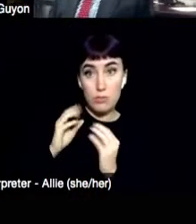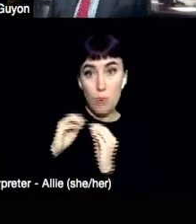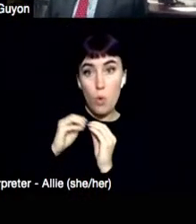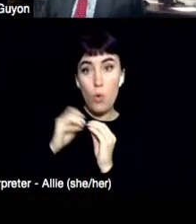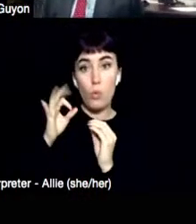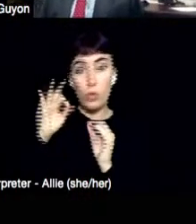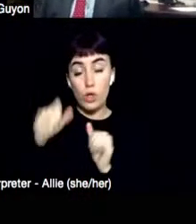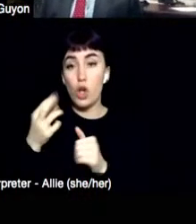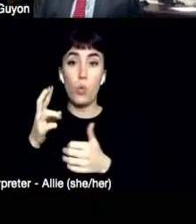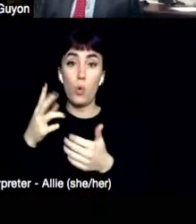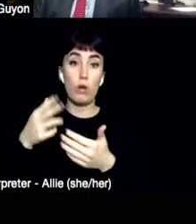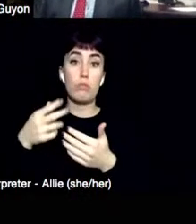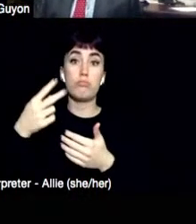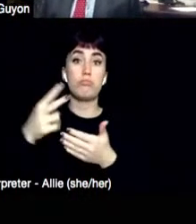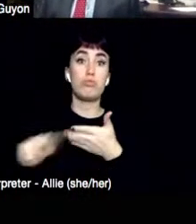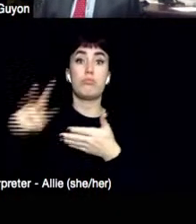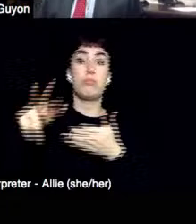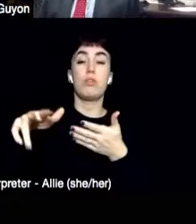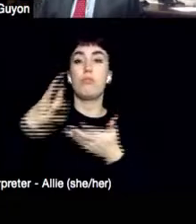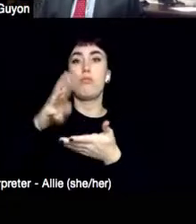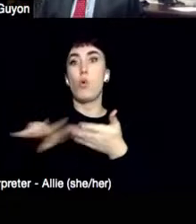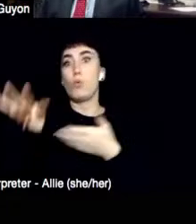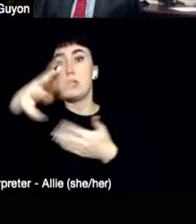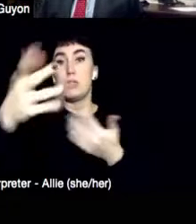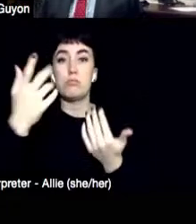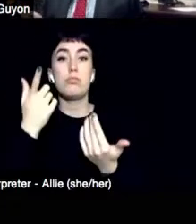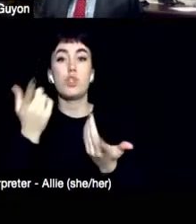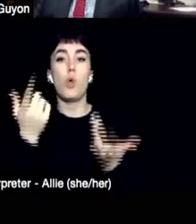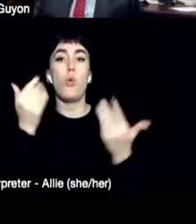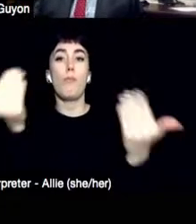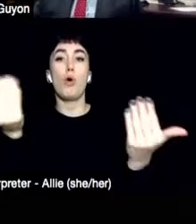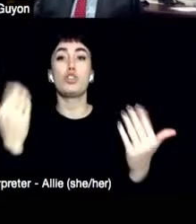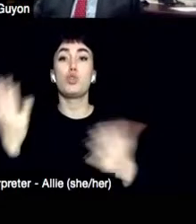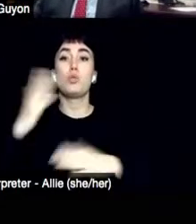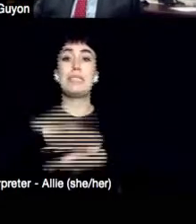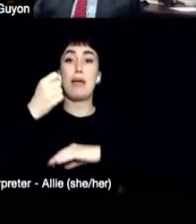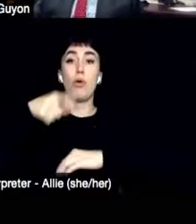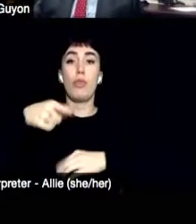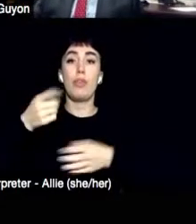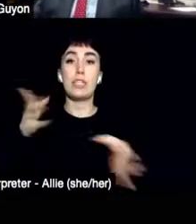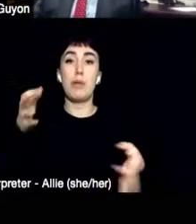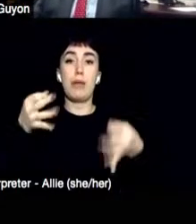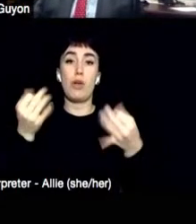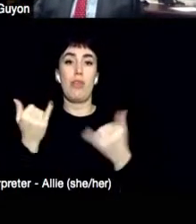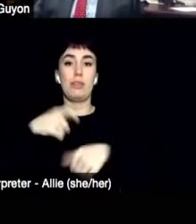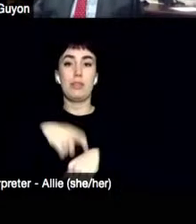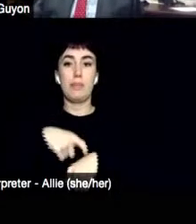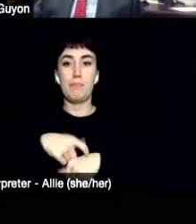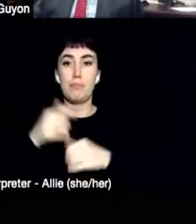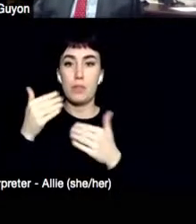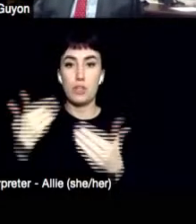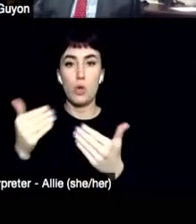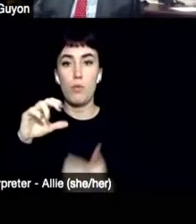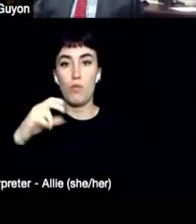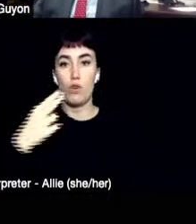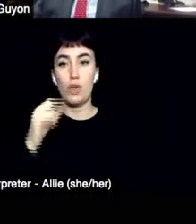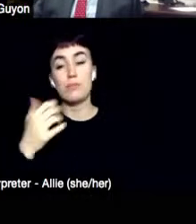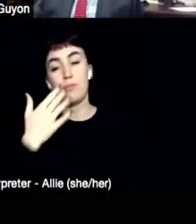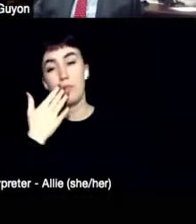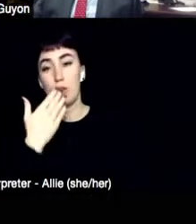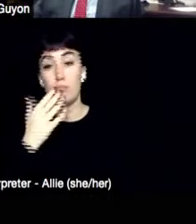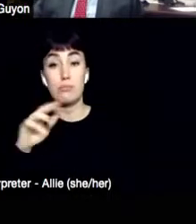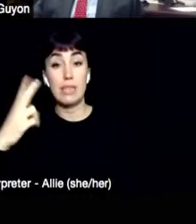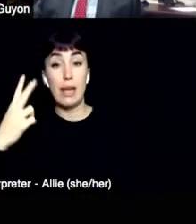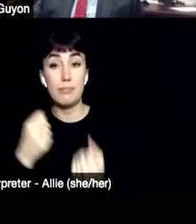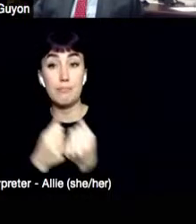I'm going to ask for a motion to table this public hearing at this time. So moved, Bill. Thanks, Chris. Is there a